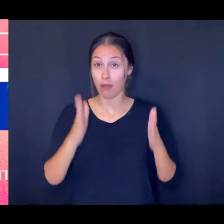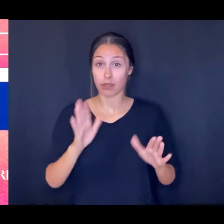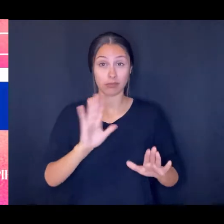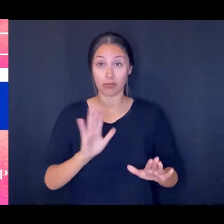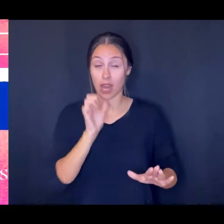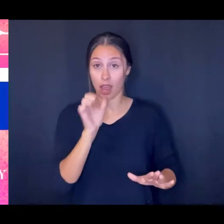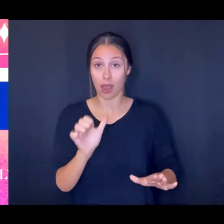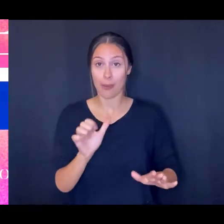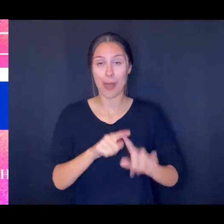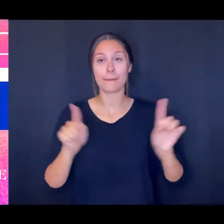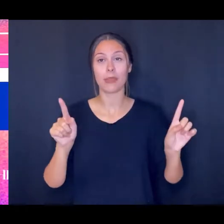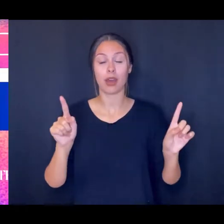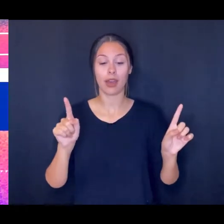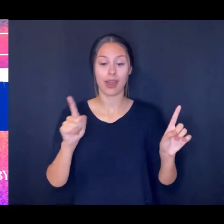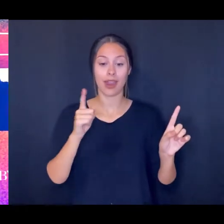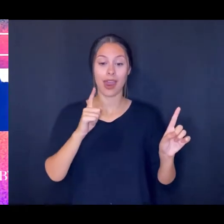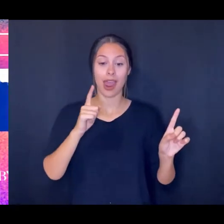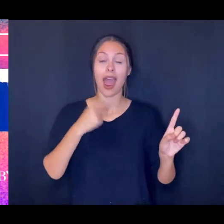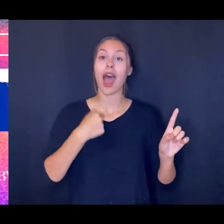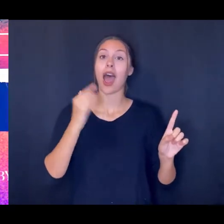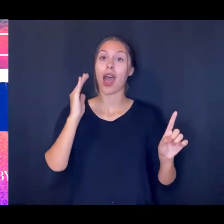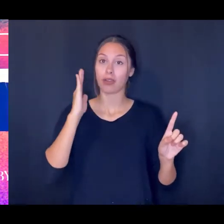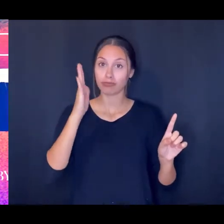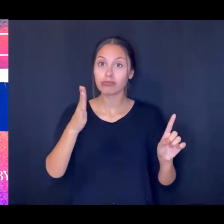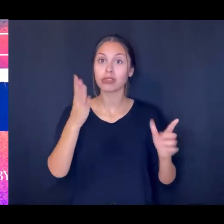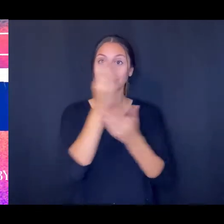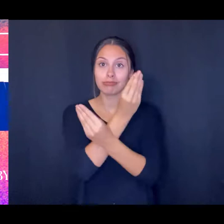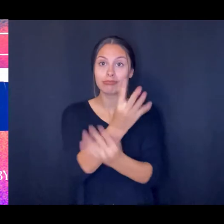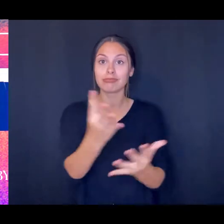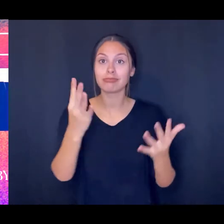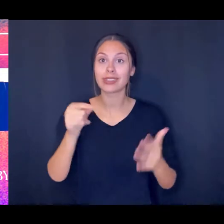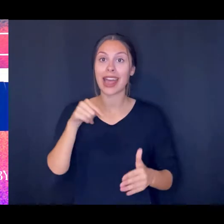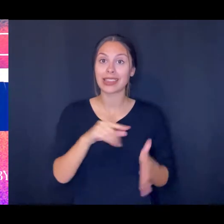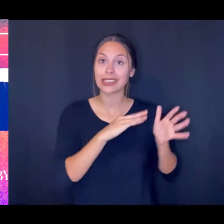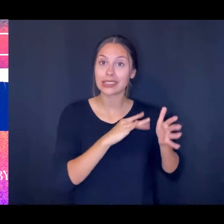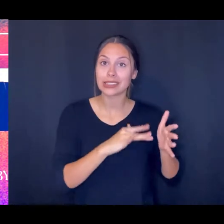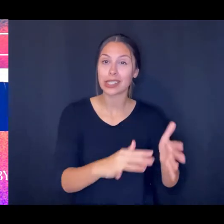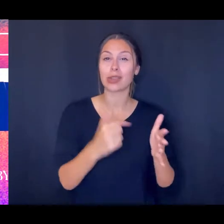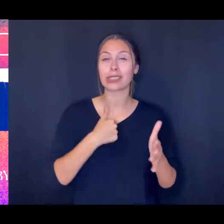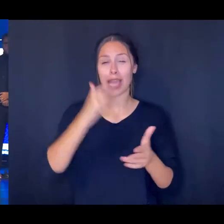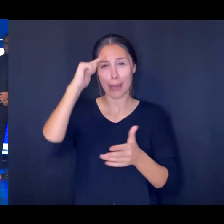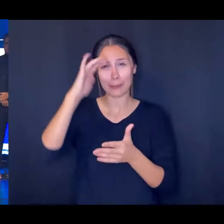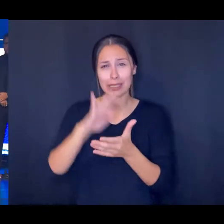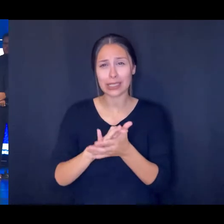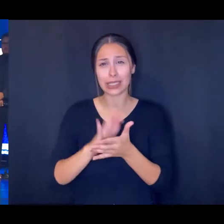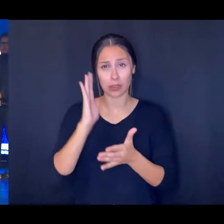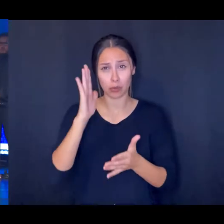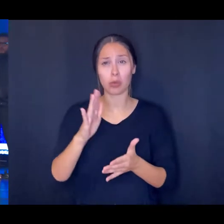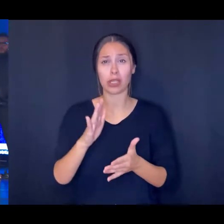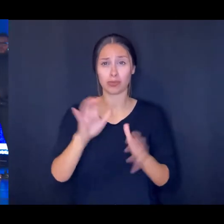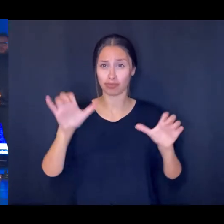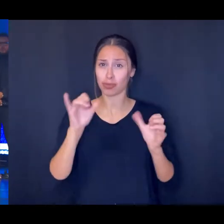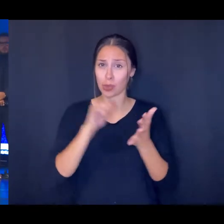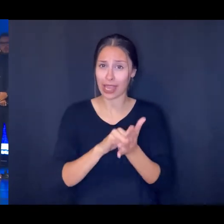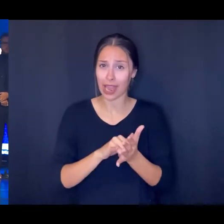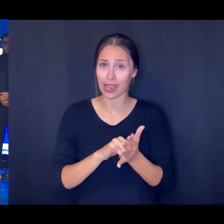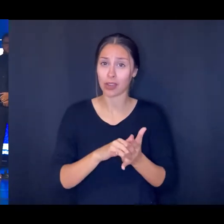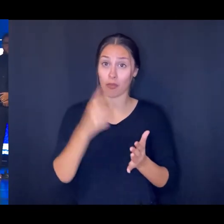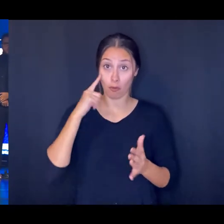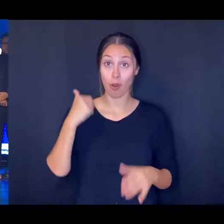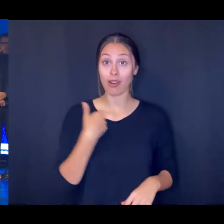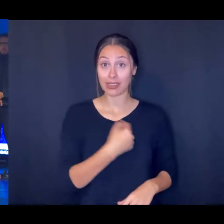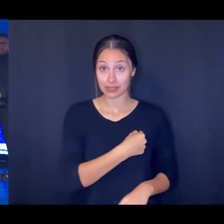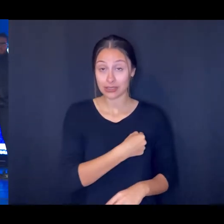I'm not a prophet or anything like that. But what I am saying to you that this series, I believe, is going to be